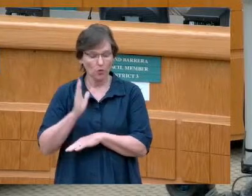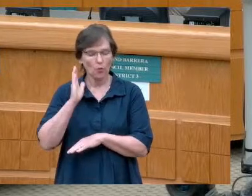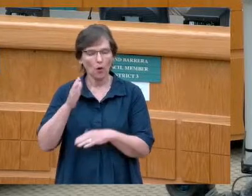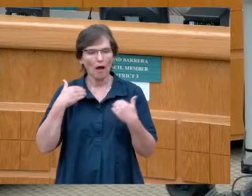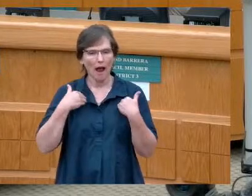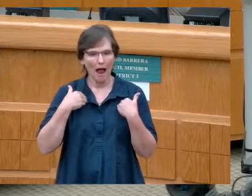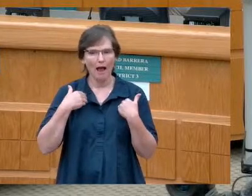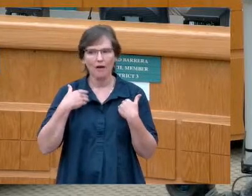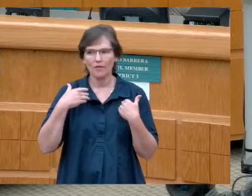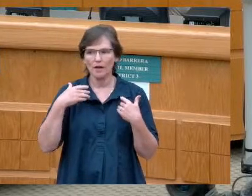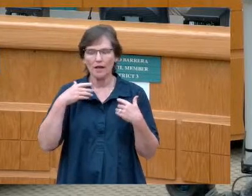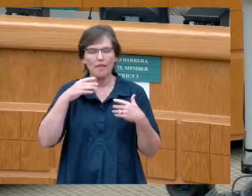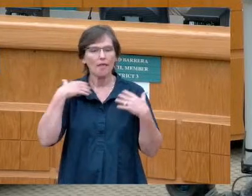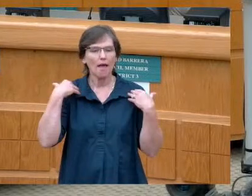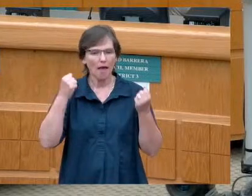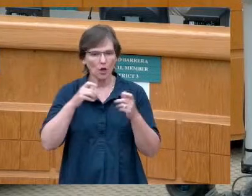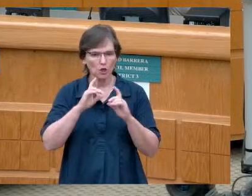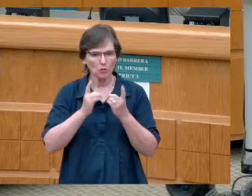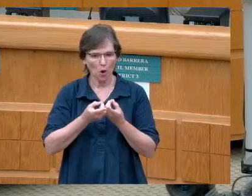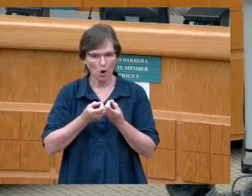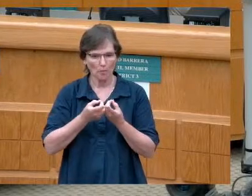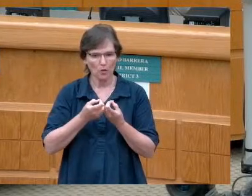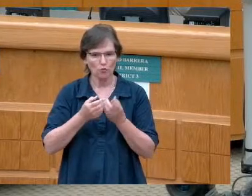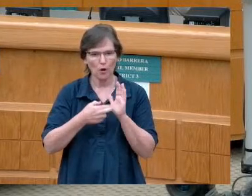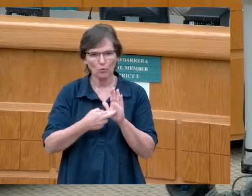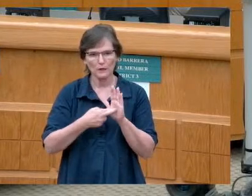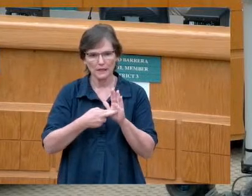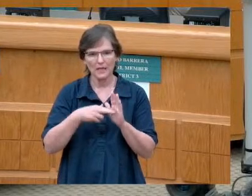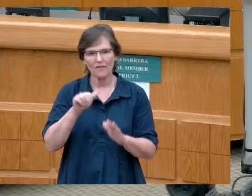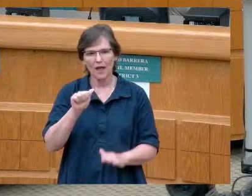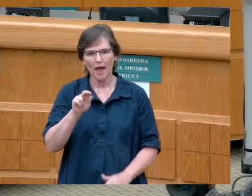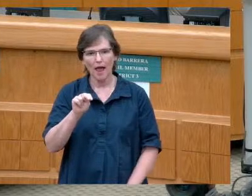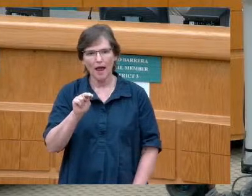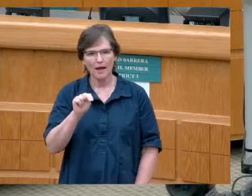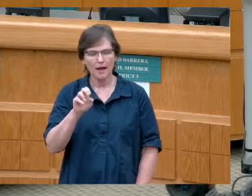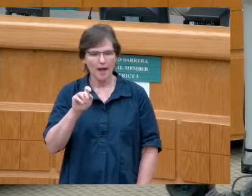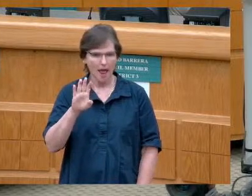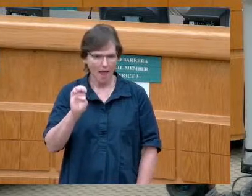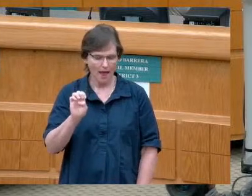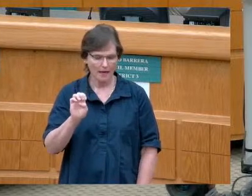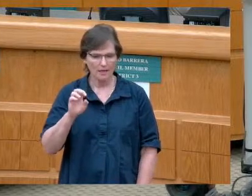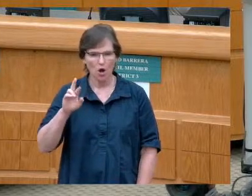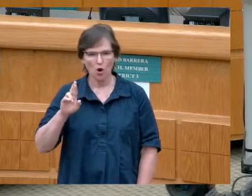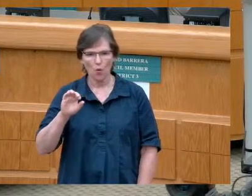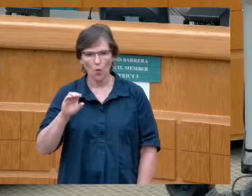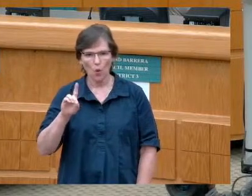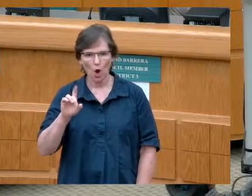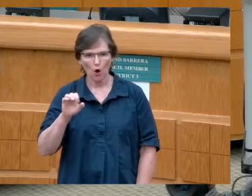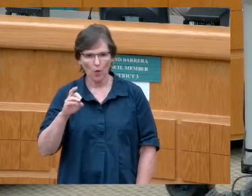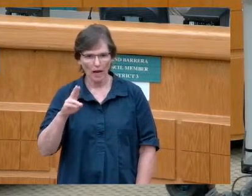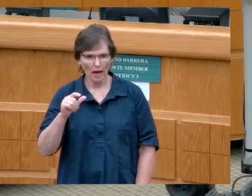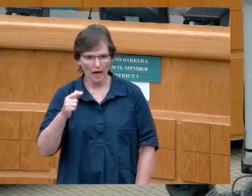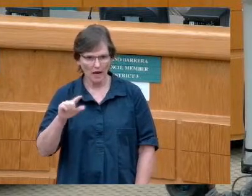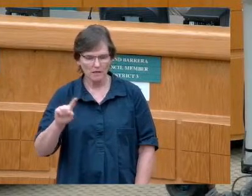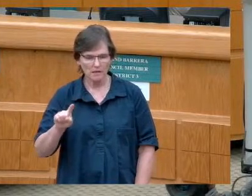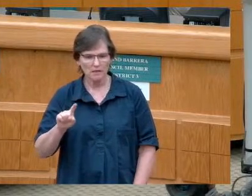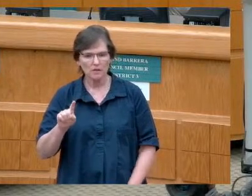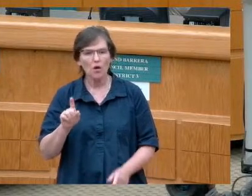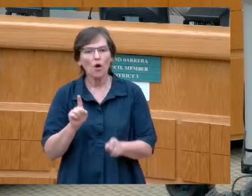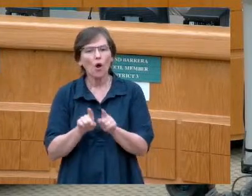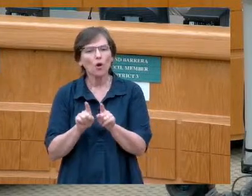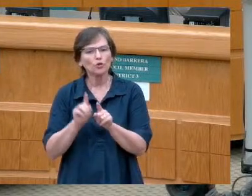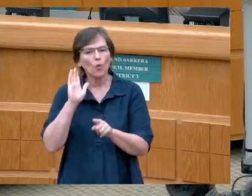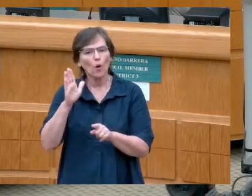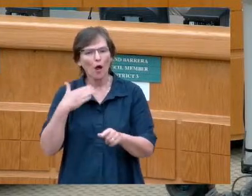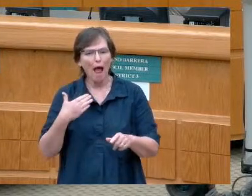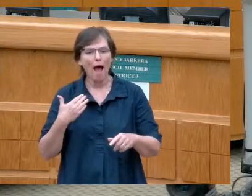believe Judge Canales will join us by WebEx or some video conference. So we'll